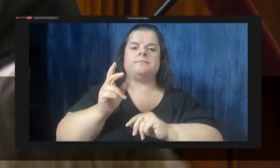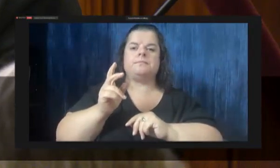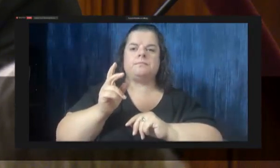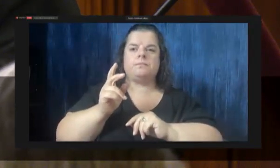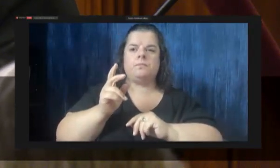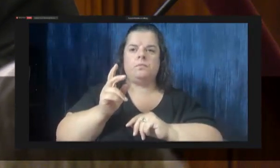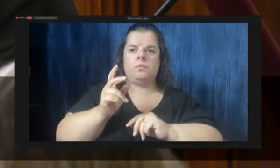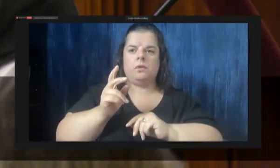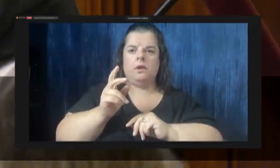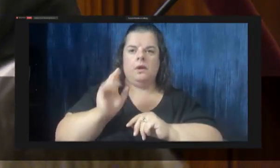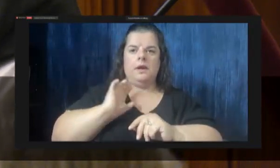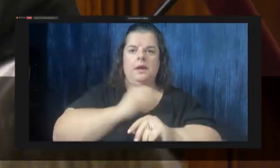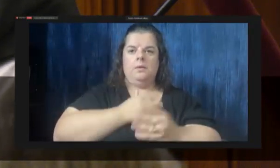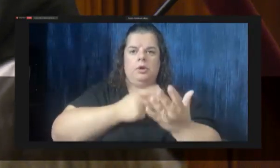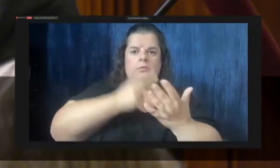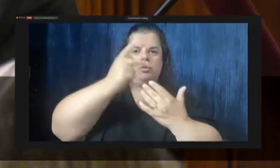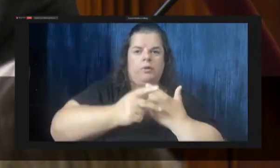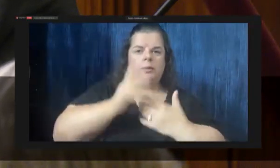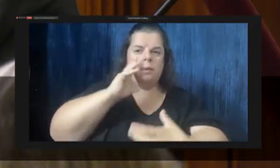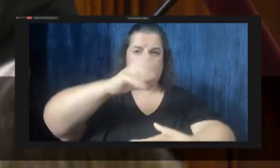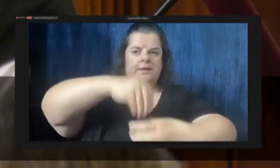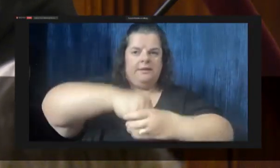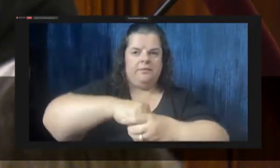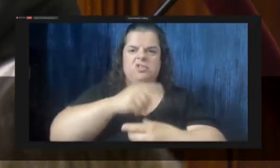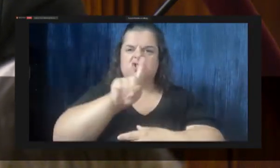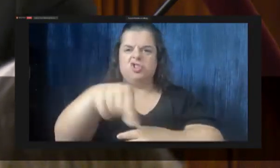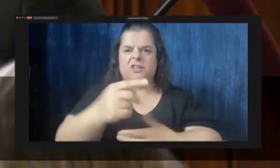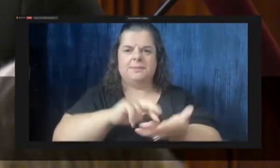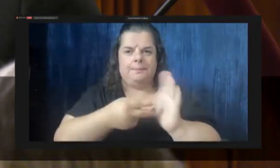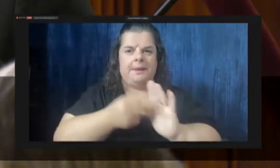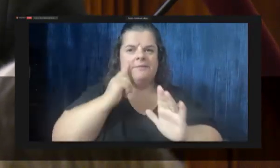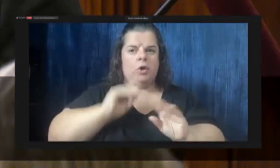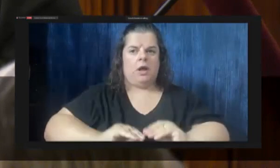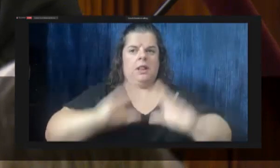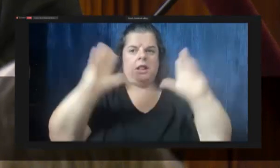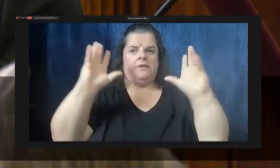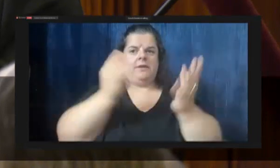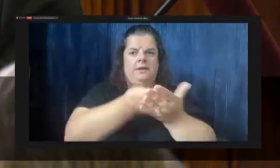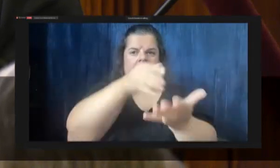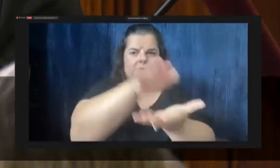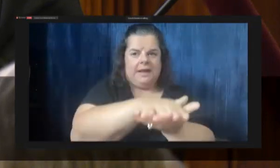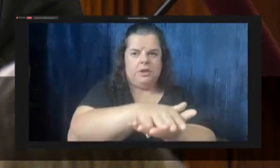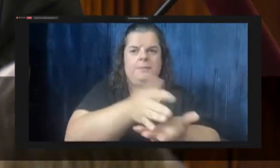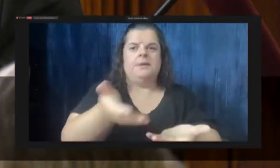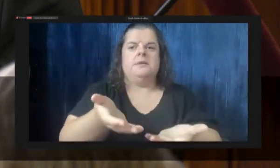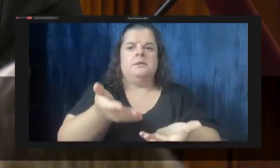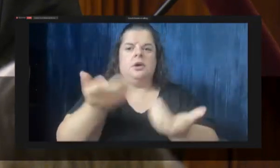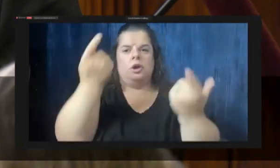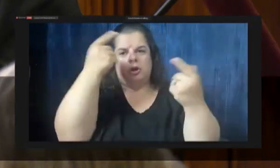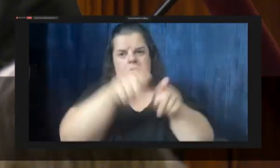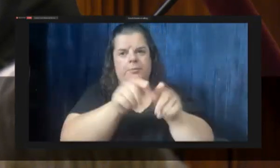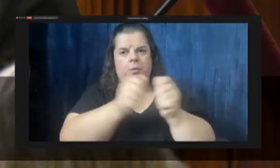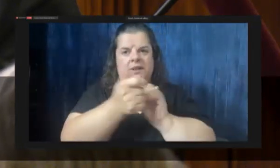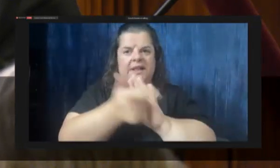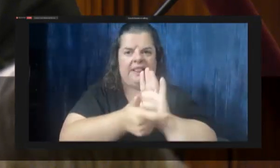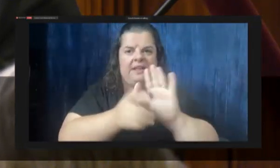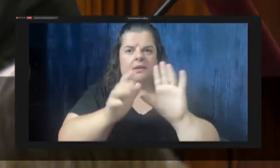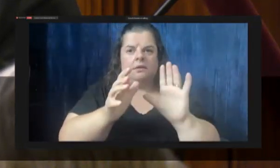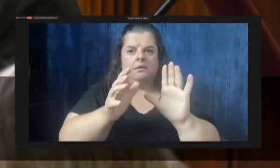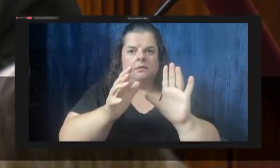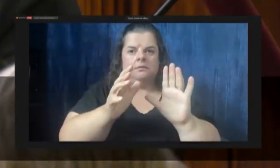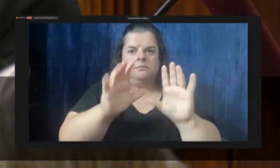our program will entail. They're simply meant to further clarify and document in agreement between the legal counsel of both parties what